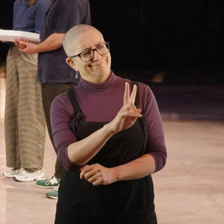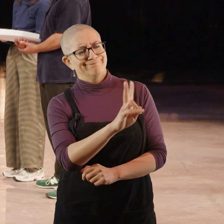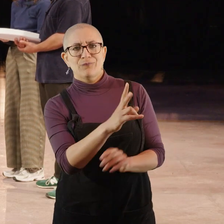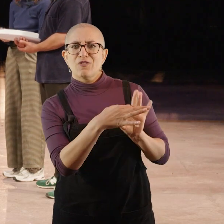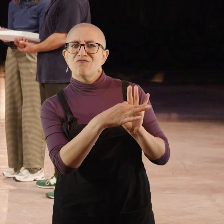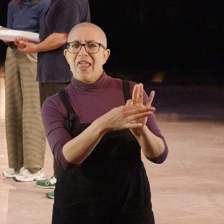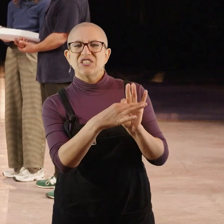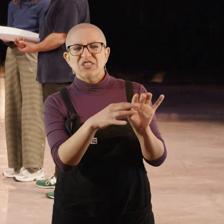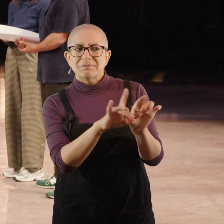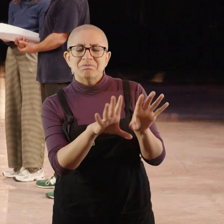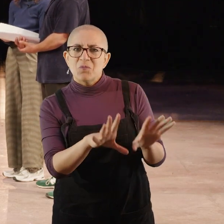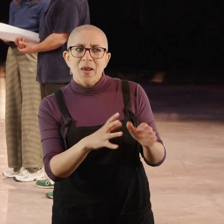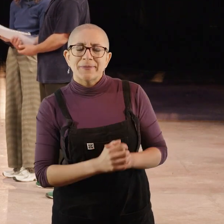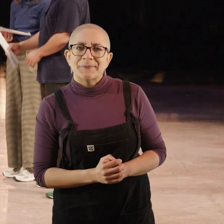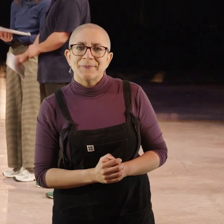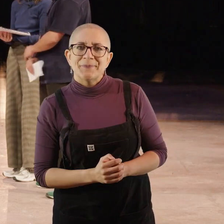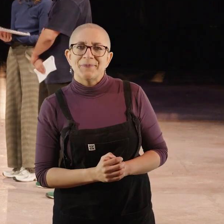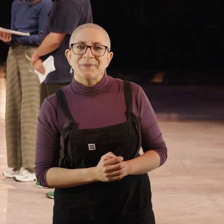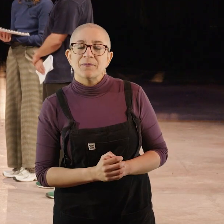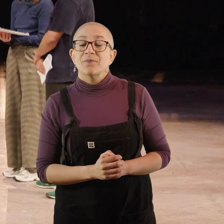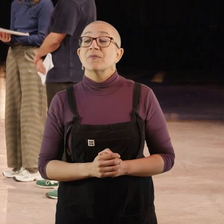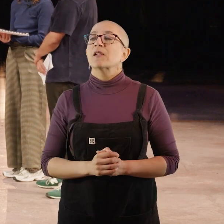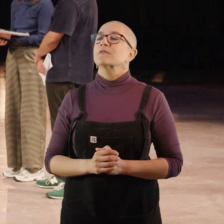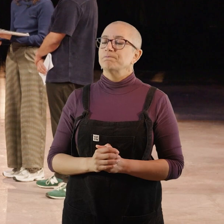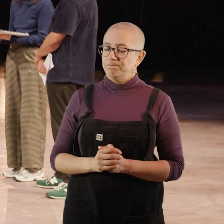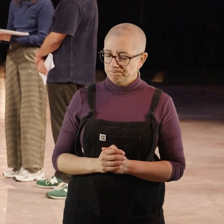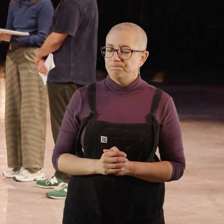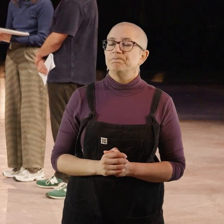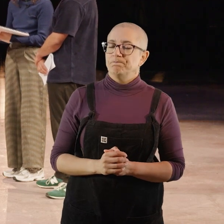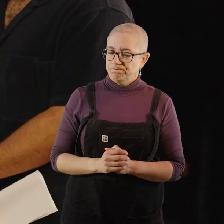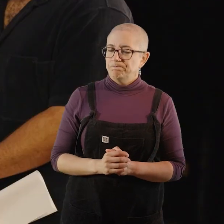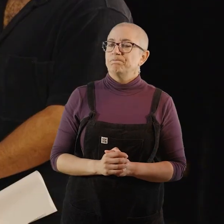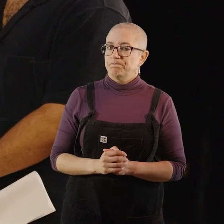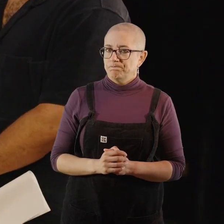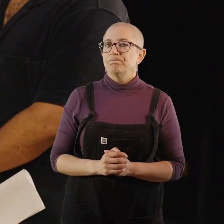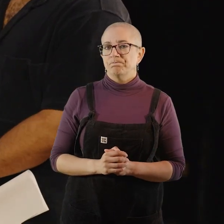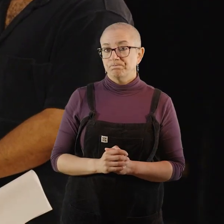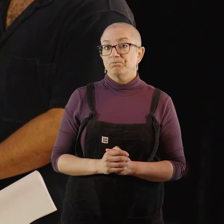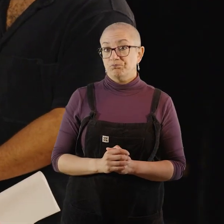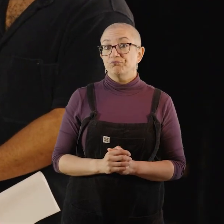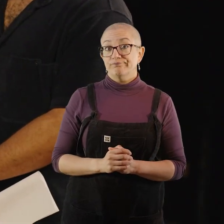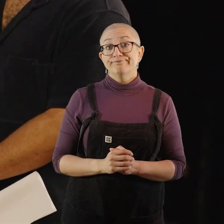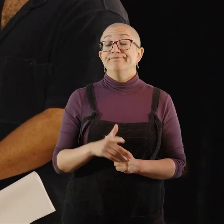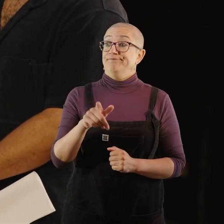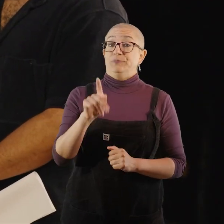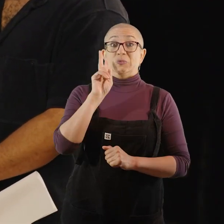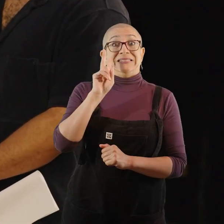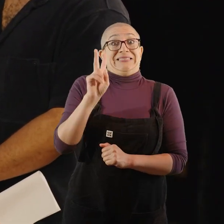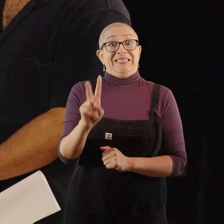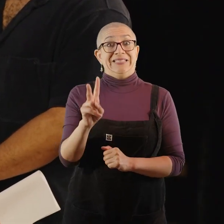this point in the play? Yeah, so when we meet these two characters